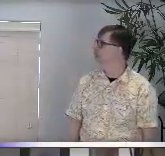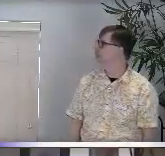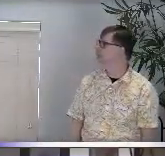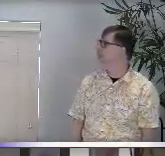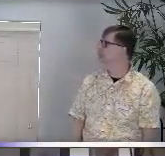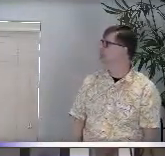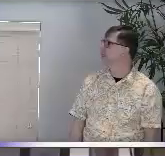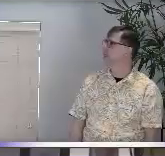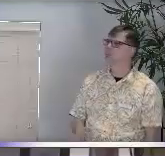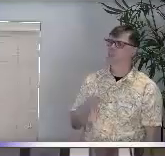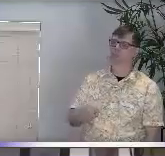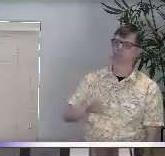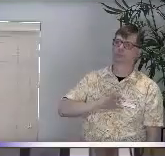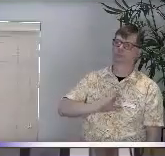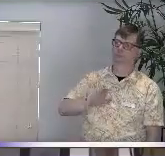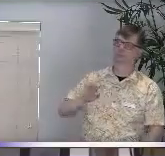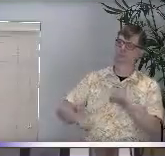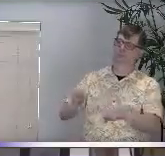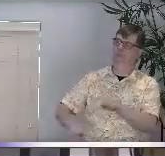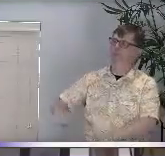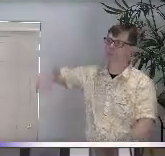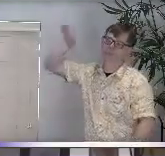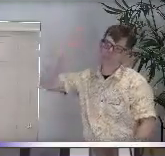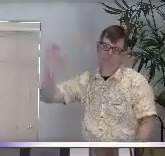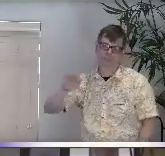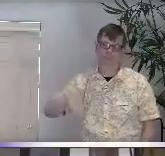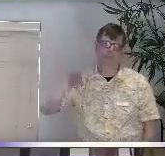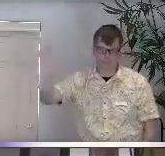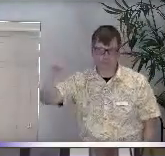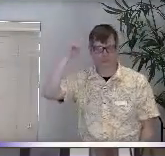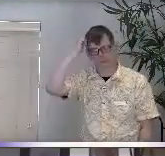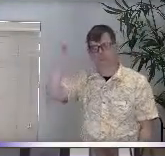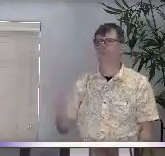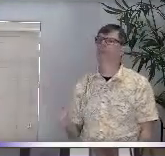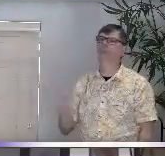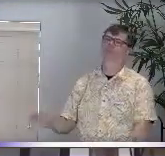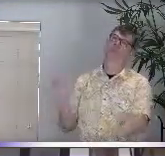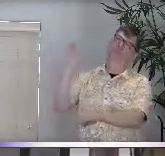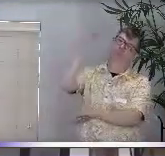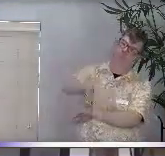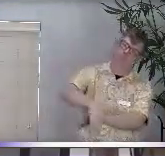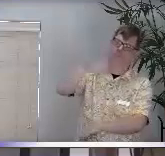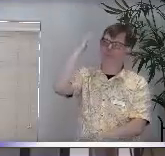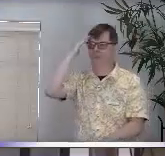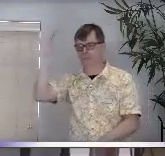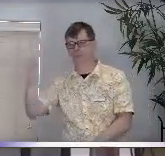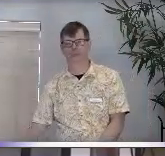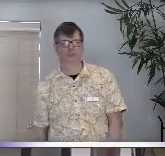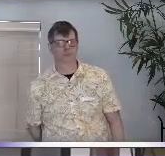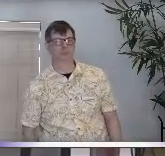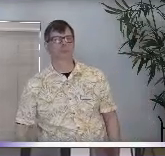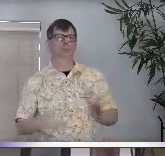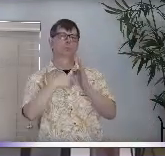oh, you can stop now. Stop thinking. Stop overthinking. Now, this is a very interesting thing, because the